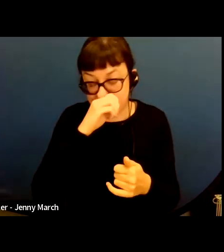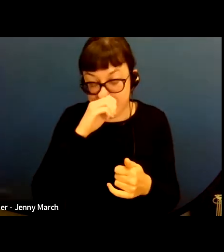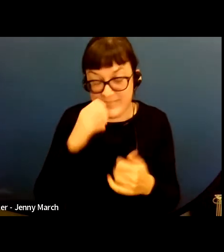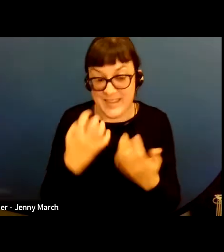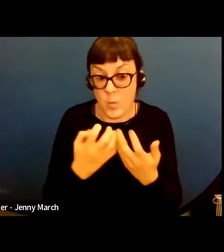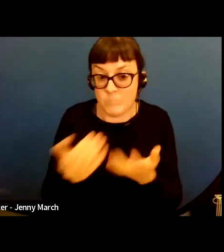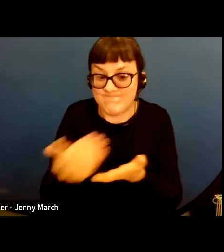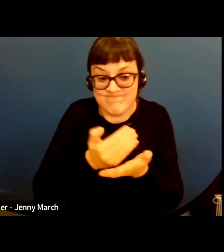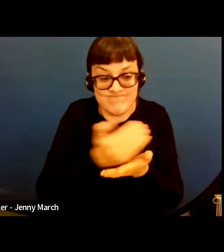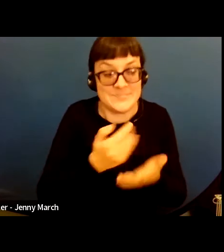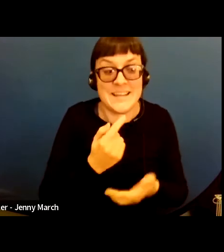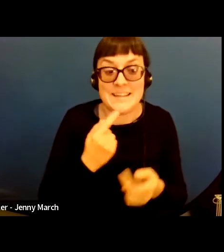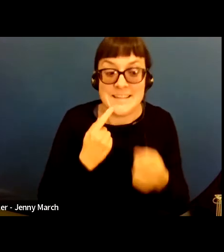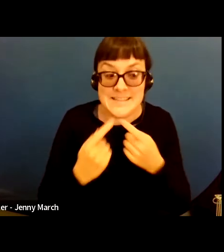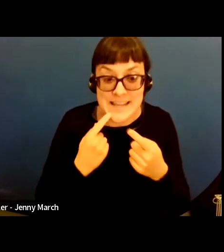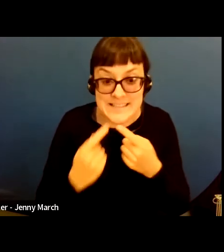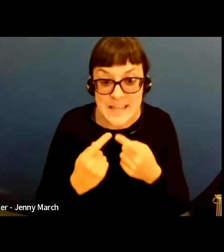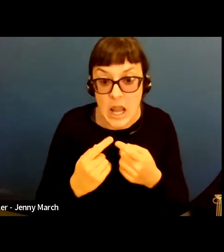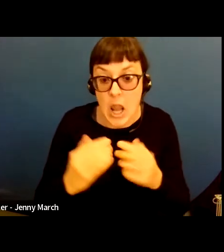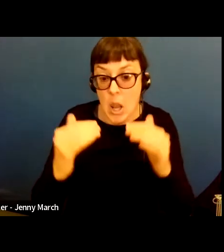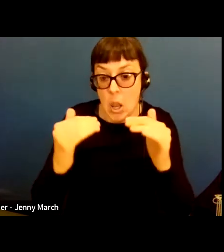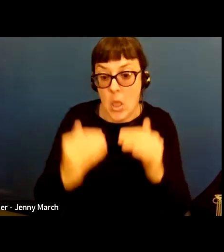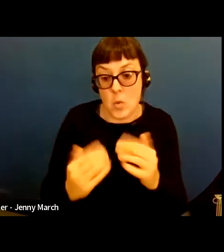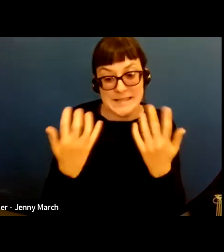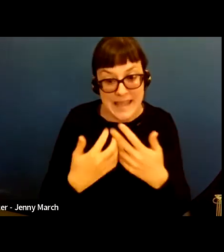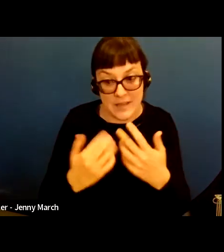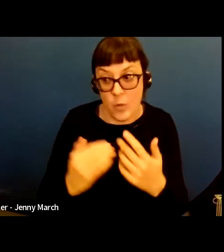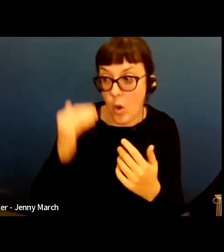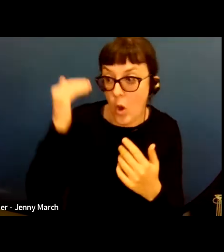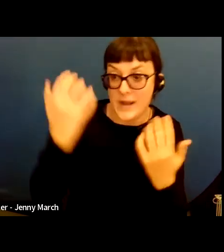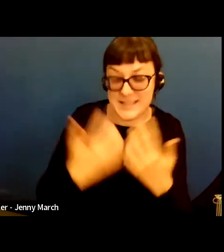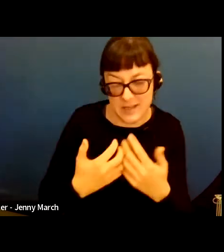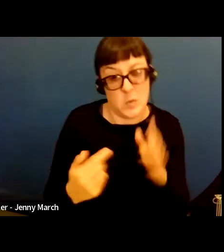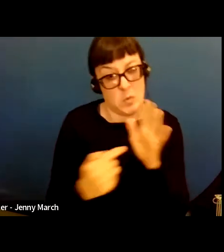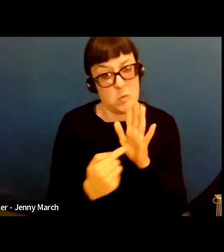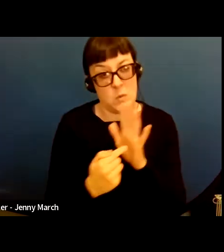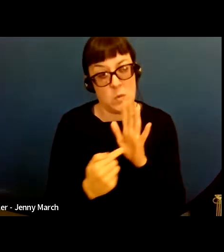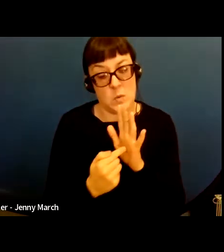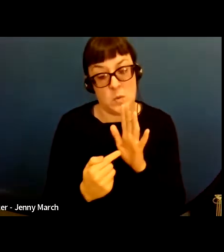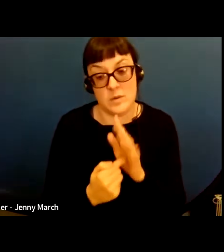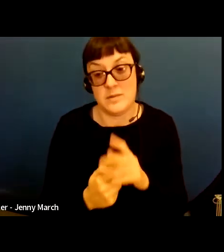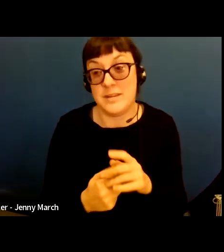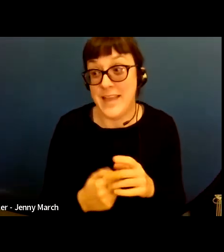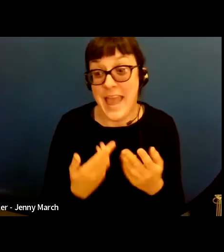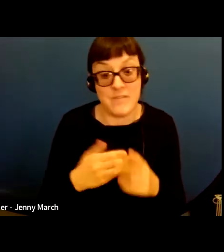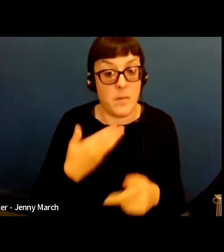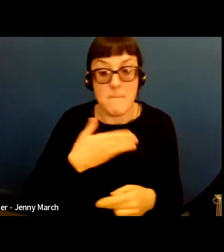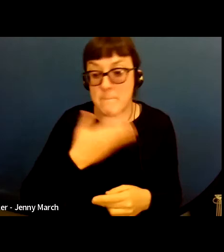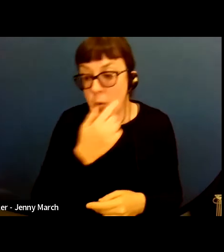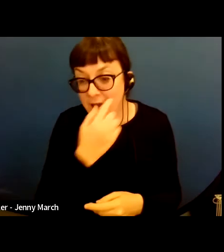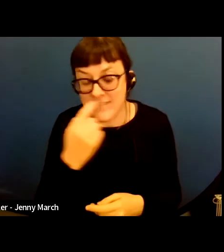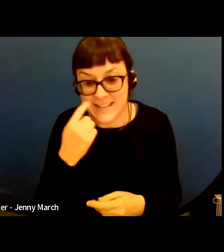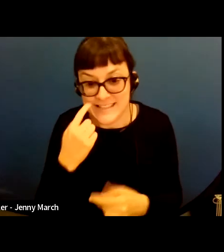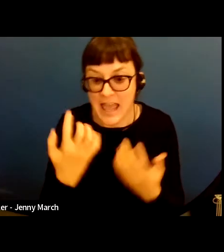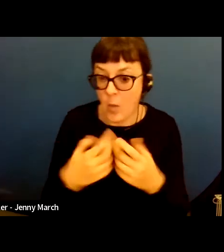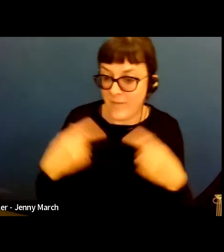availability and use of low-tech and high-tech educational technology cannot be overstated. Without evidence on the availability, use,